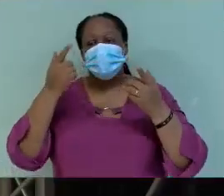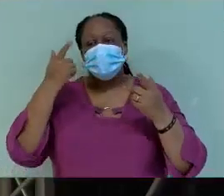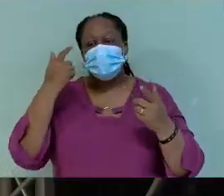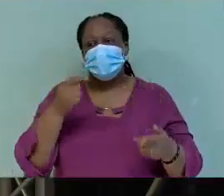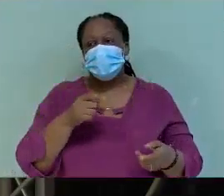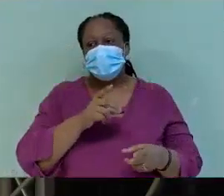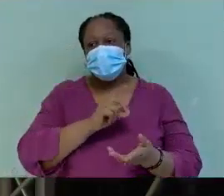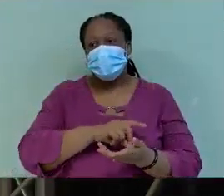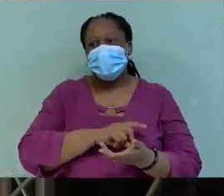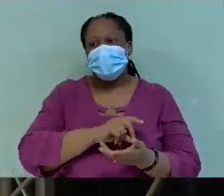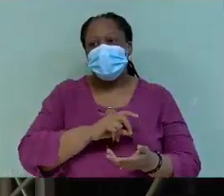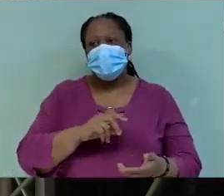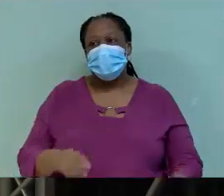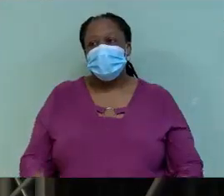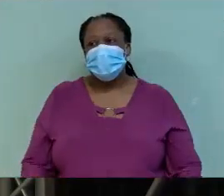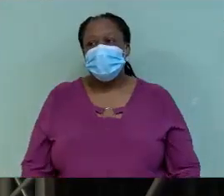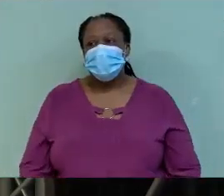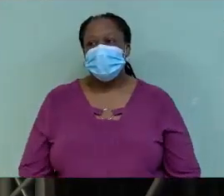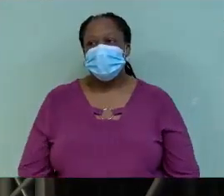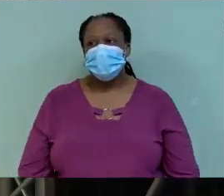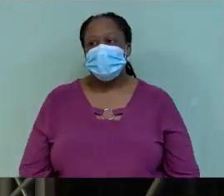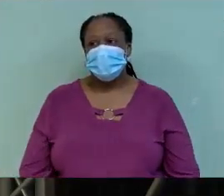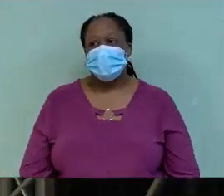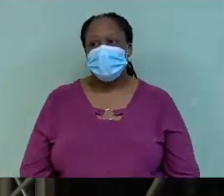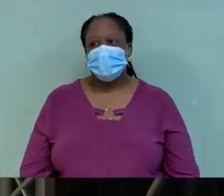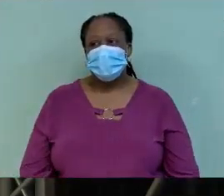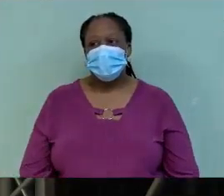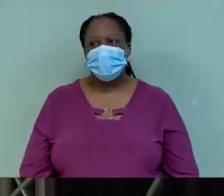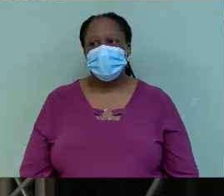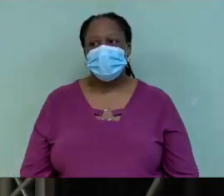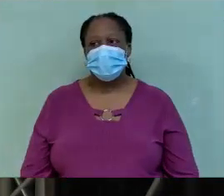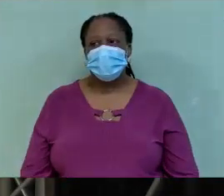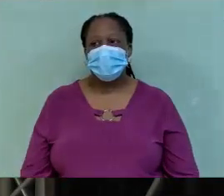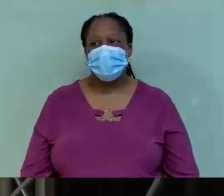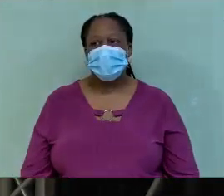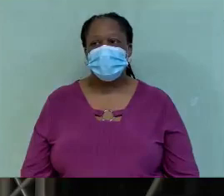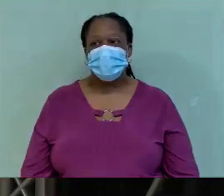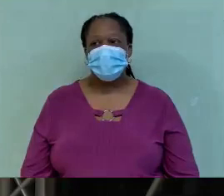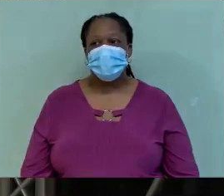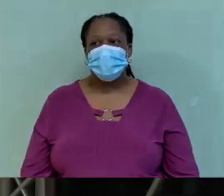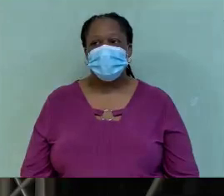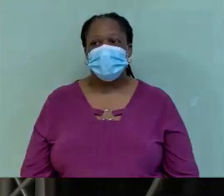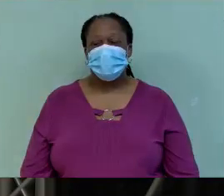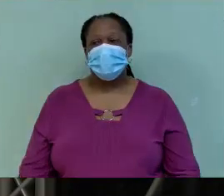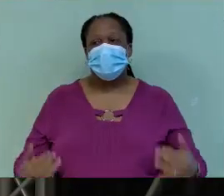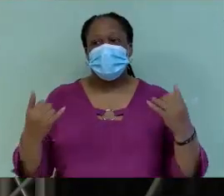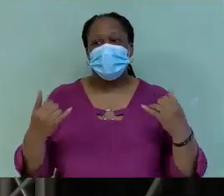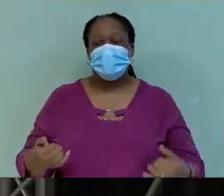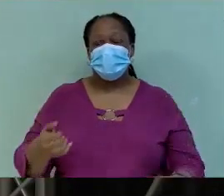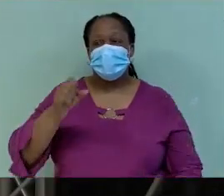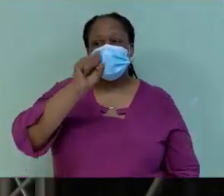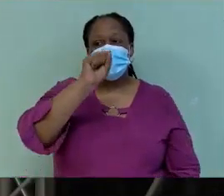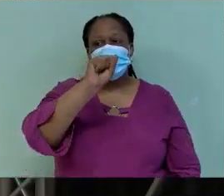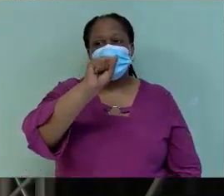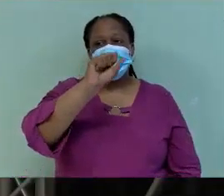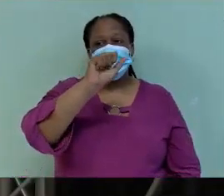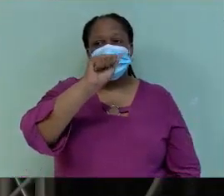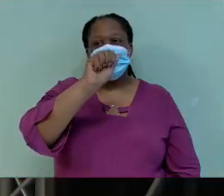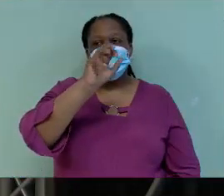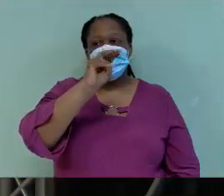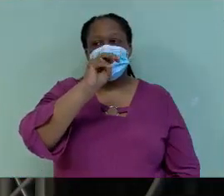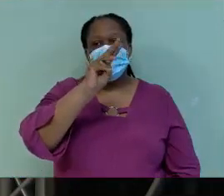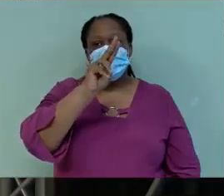shared. I now invite Mr. Abdias Samuel, Chair of the COVID-19 National